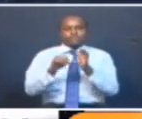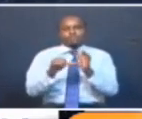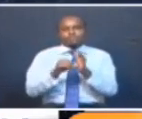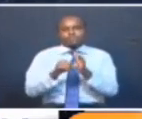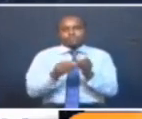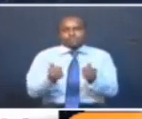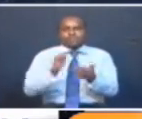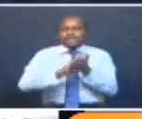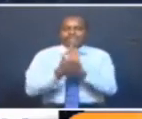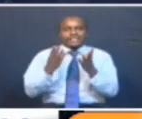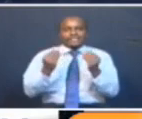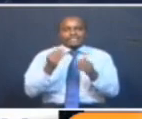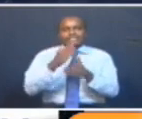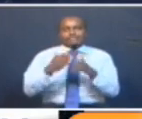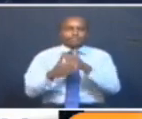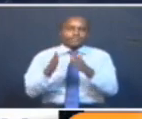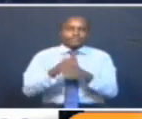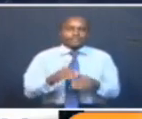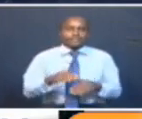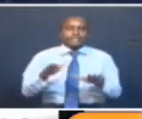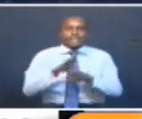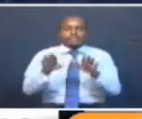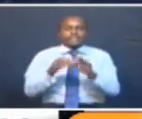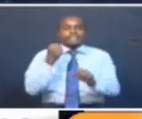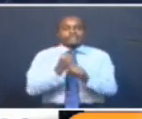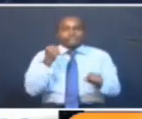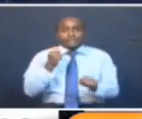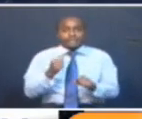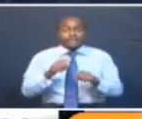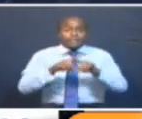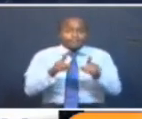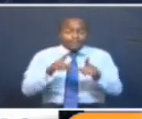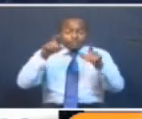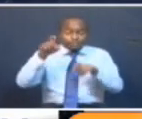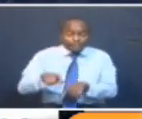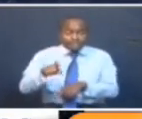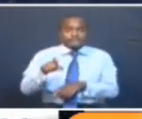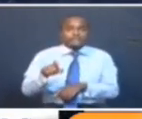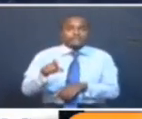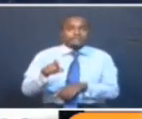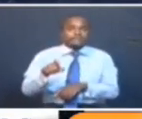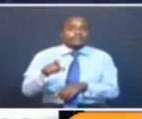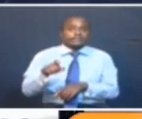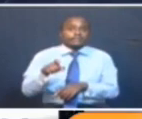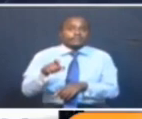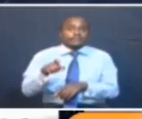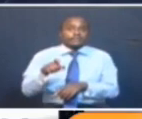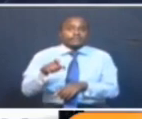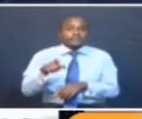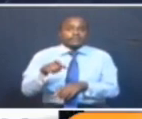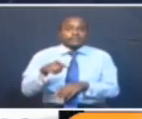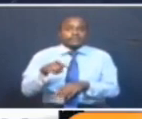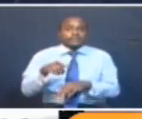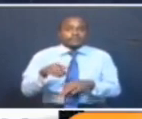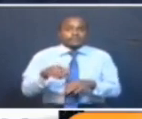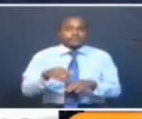build. Everything is difficult to build. Yeah. But you got to be able to, one stone goes down, you got